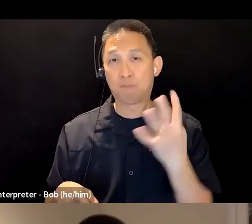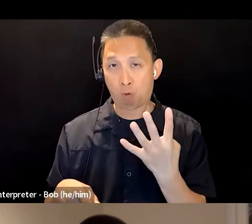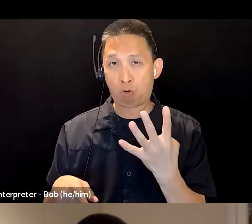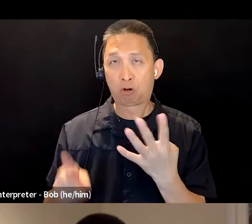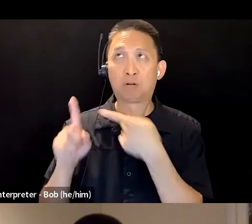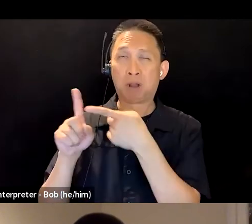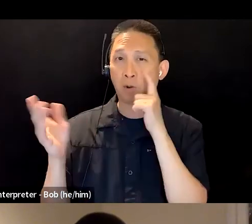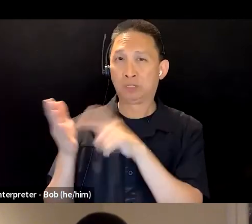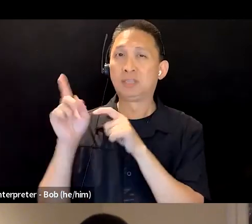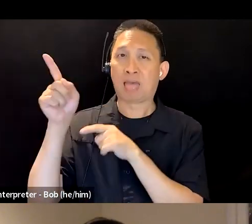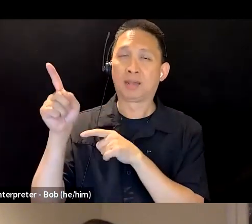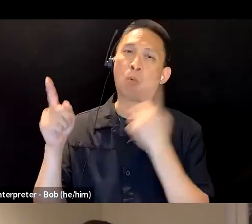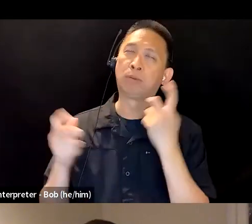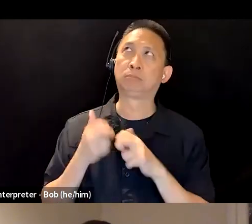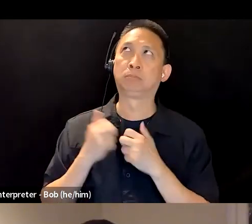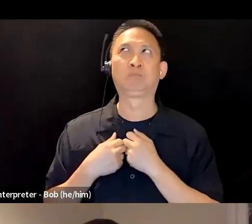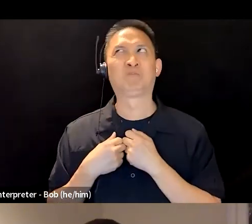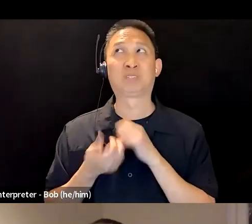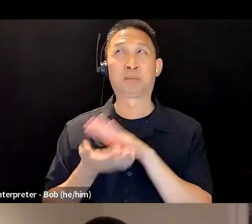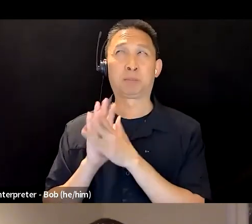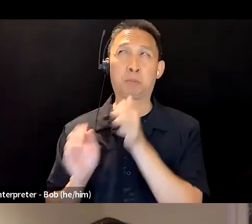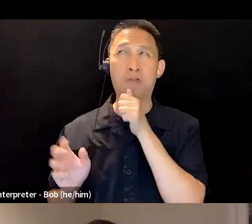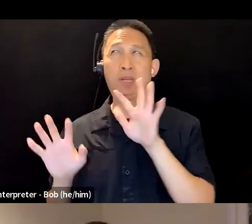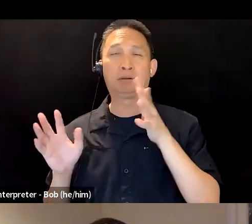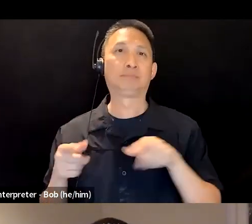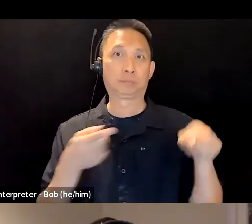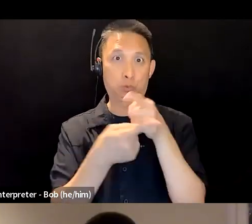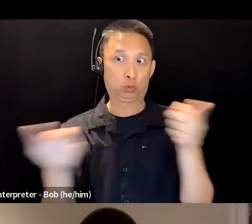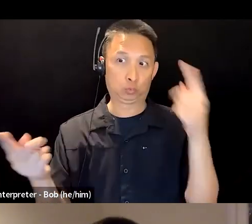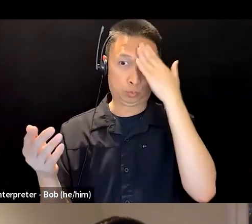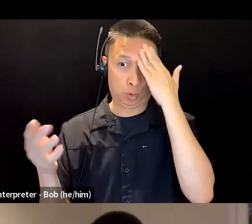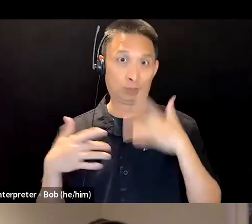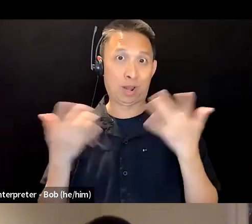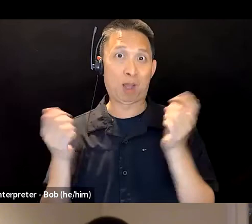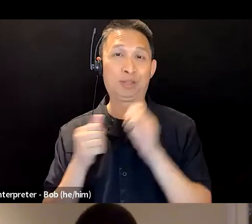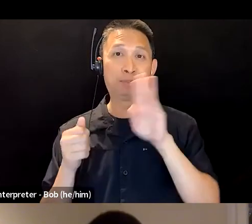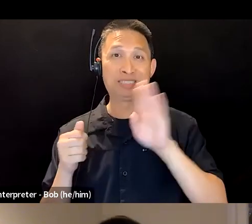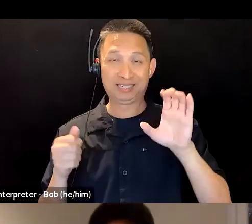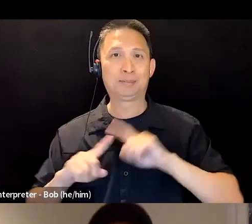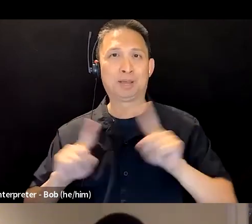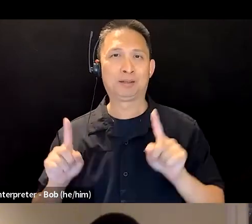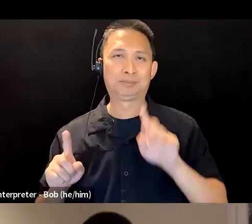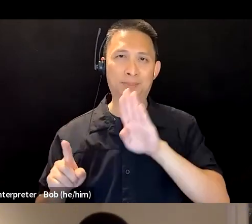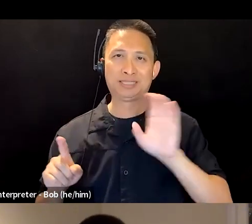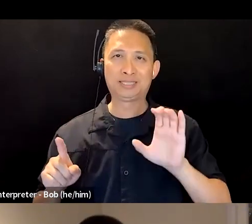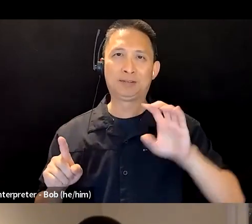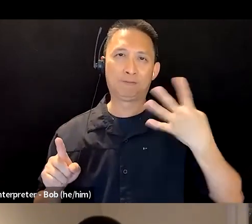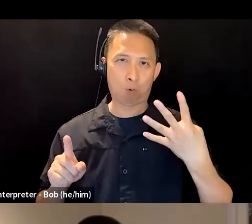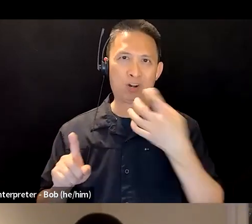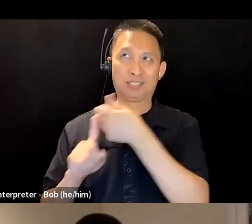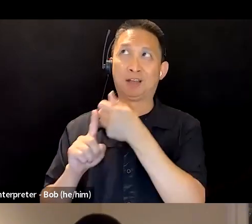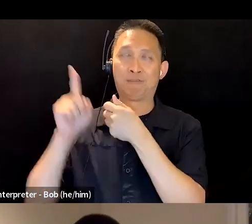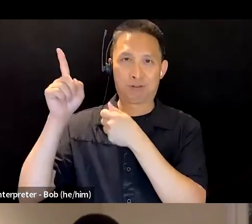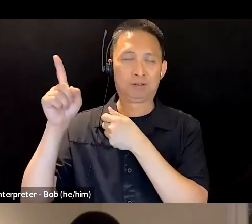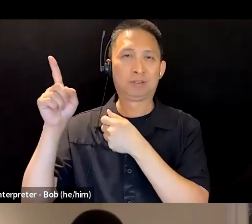I'm not sure how much people in the collected audience know about BBC structure, but BBC4 was that one that, you know, you